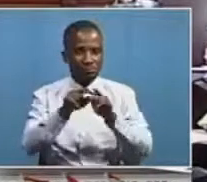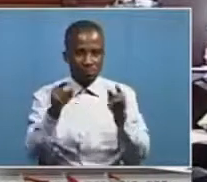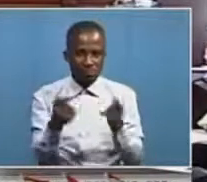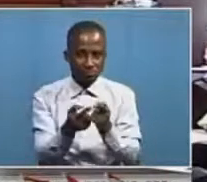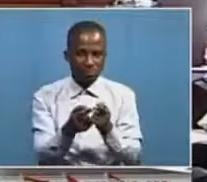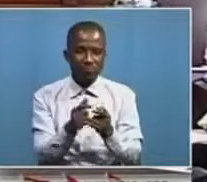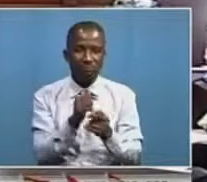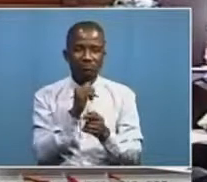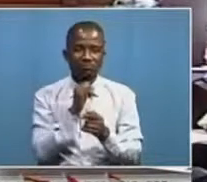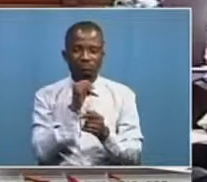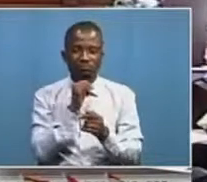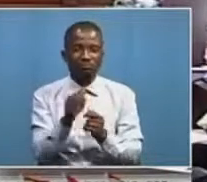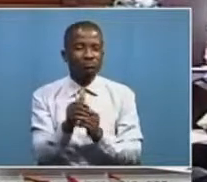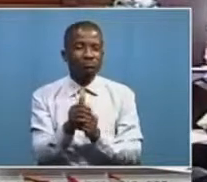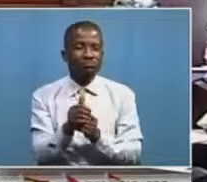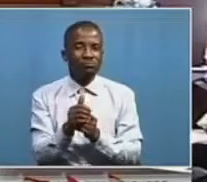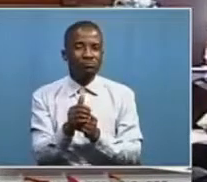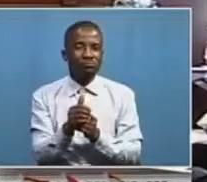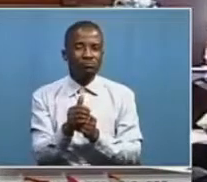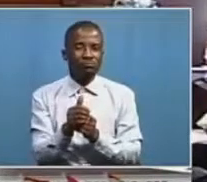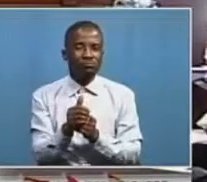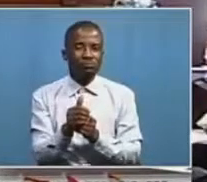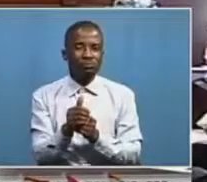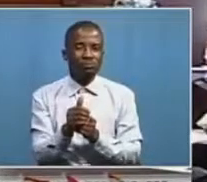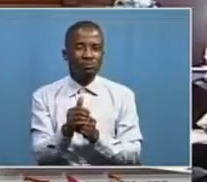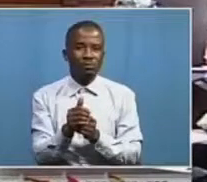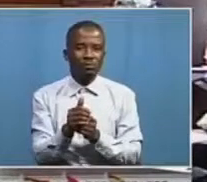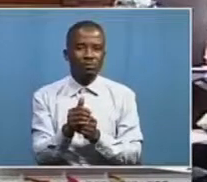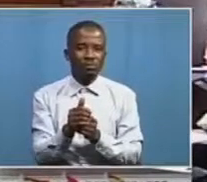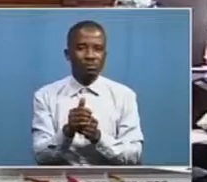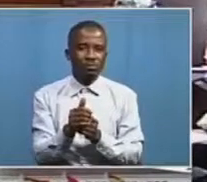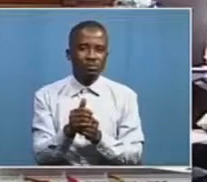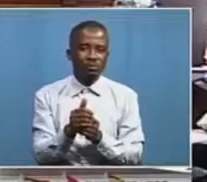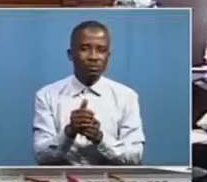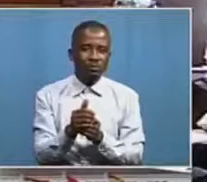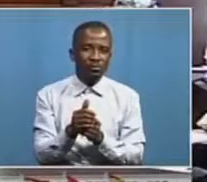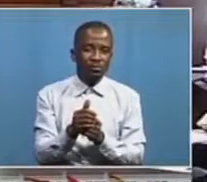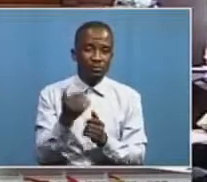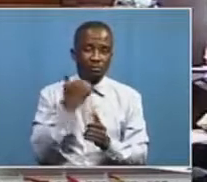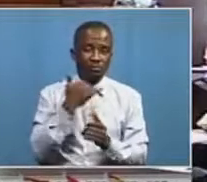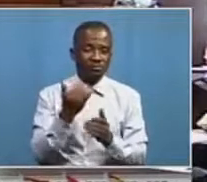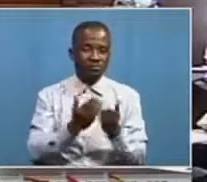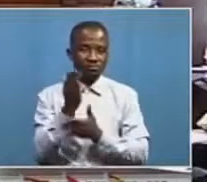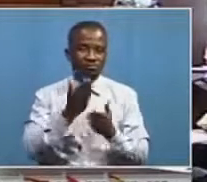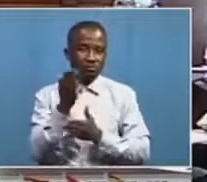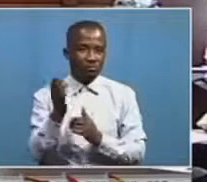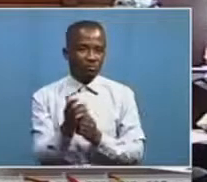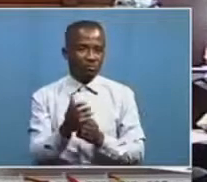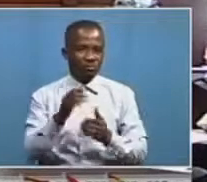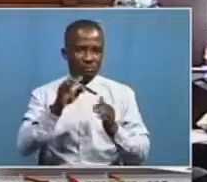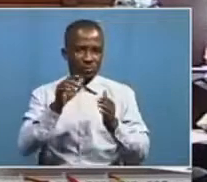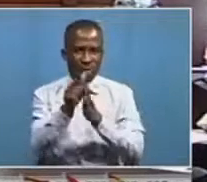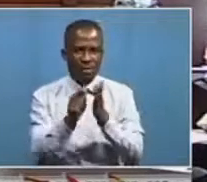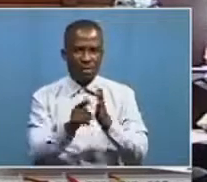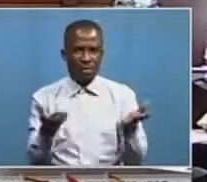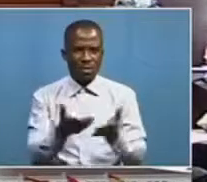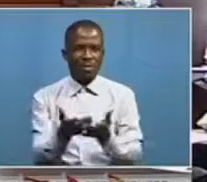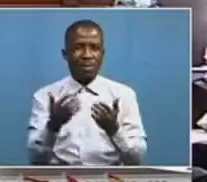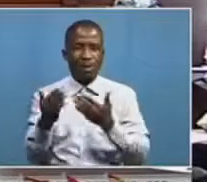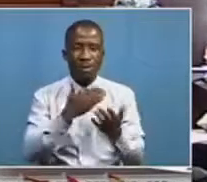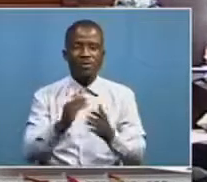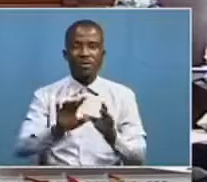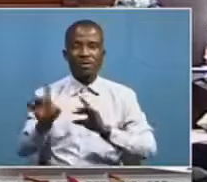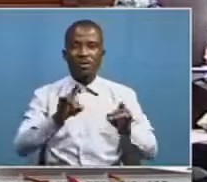not incontestably bad in law or frivolous and vexatious, such that it ought to be summarily dismissed. Any